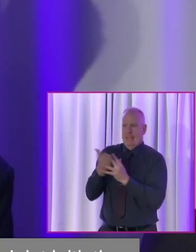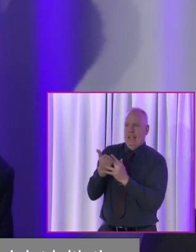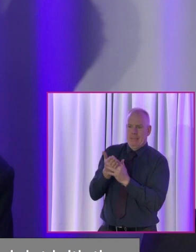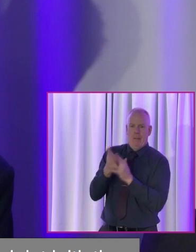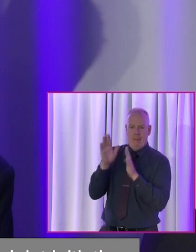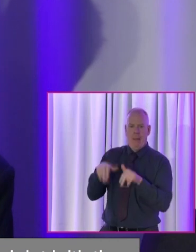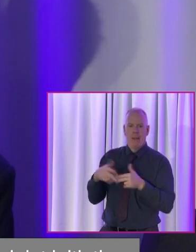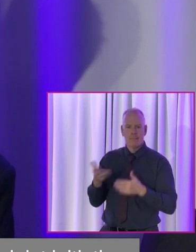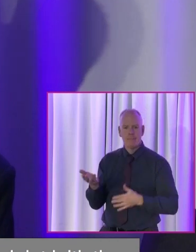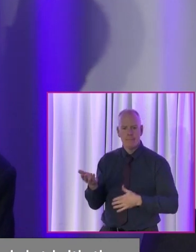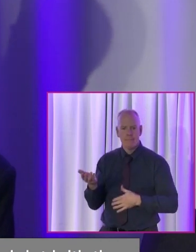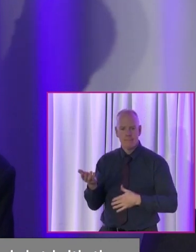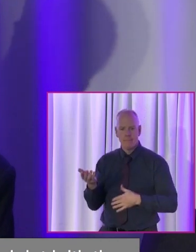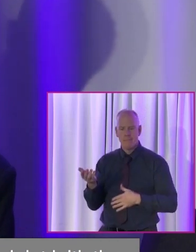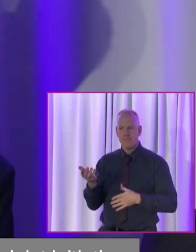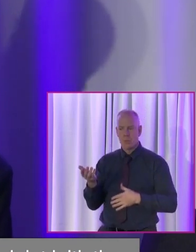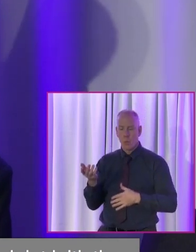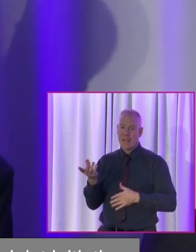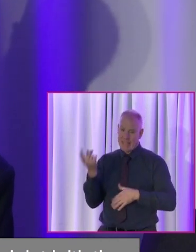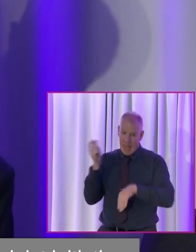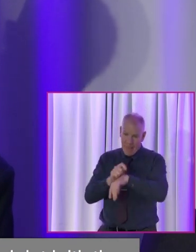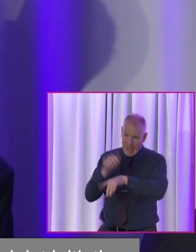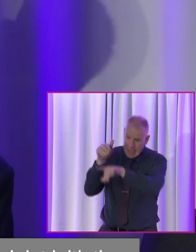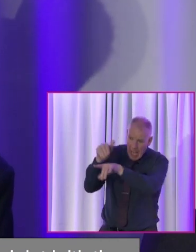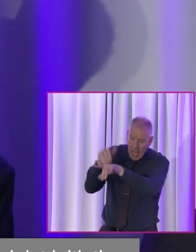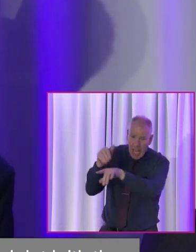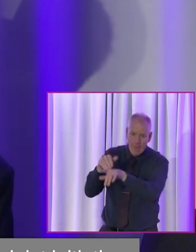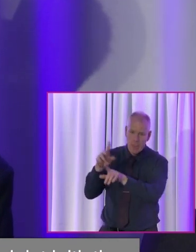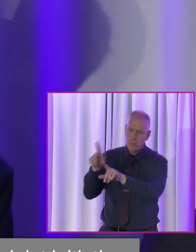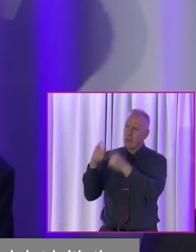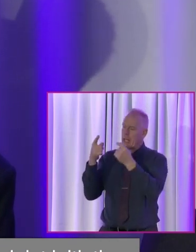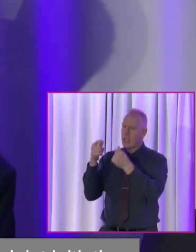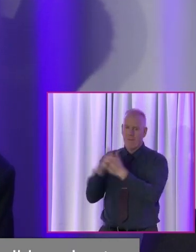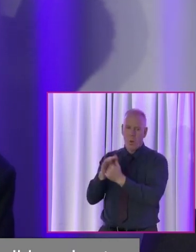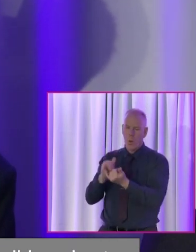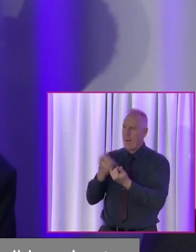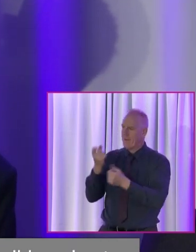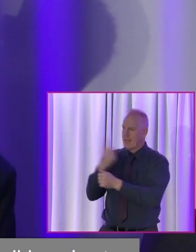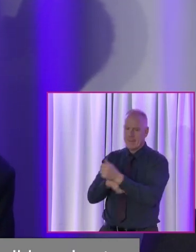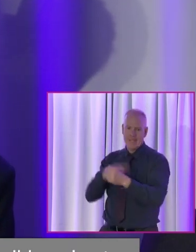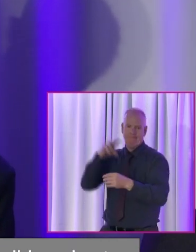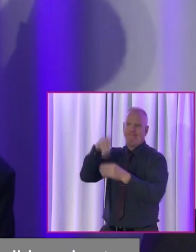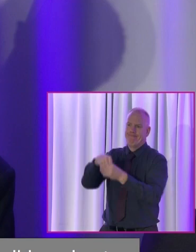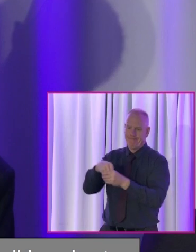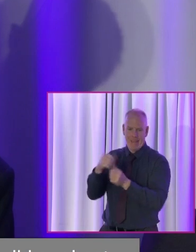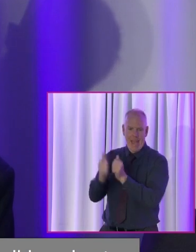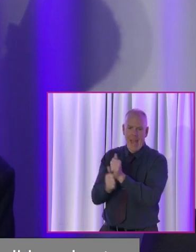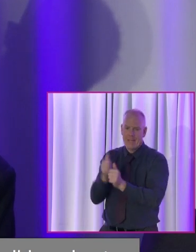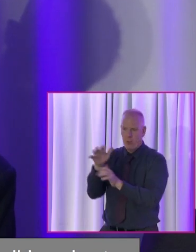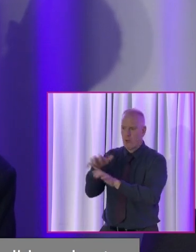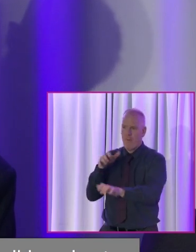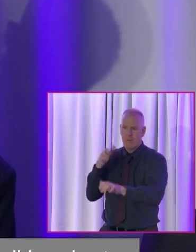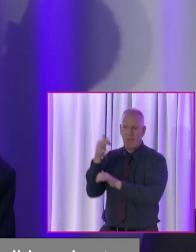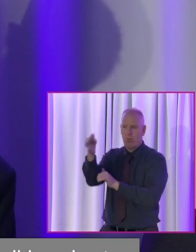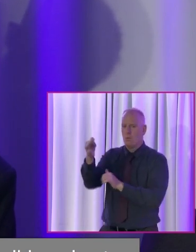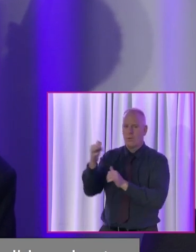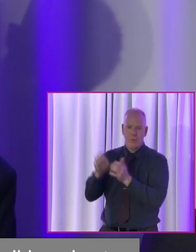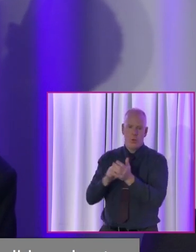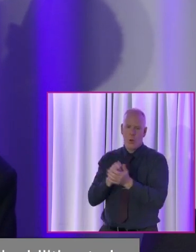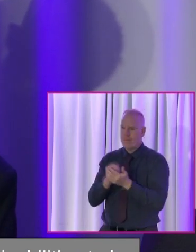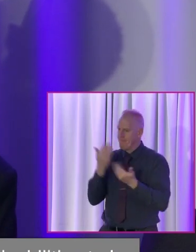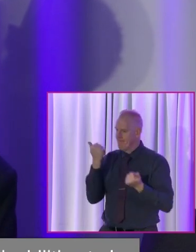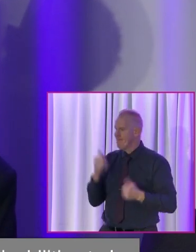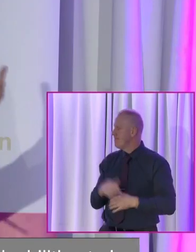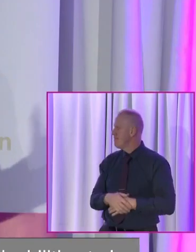this conference. It was a pity. We did our best, but it was very challenging for persons with disabilities to be active in the conference on the future of Europe. And